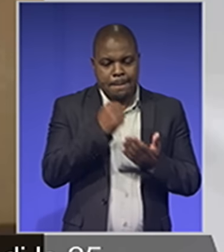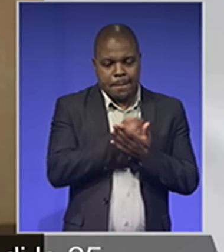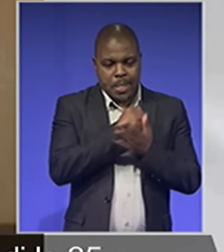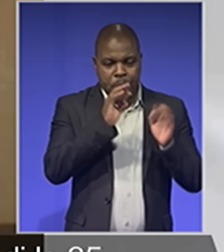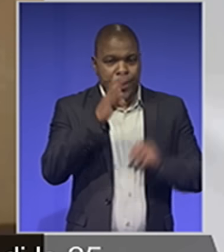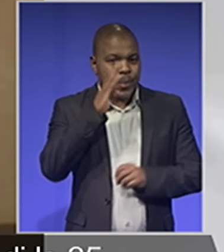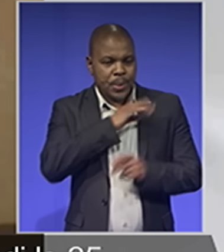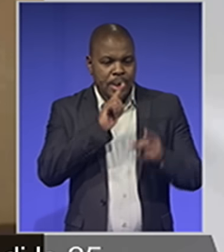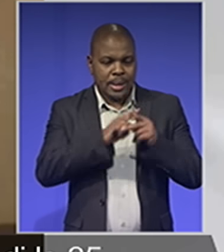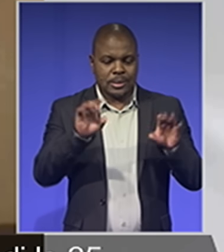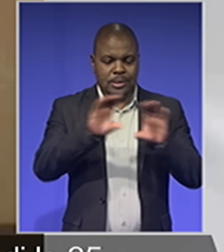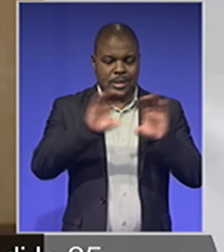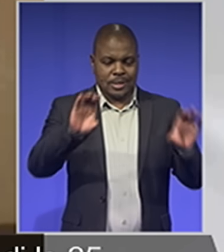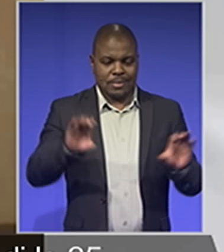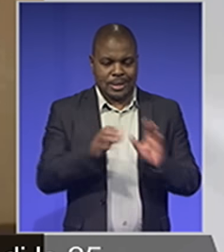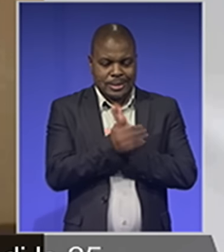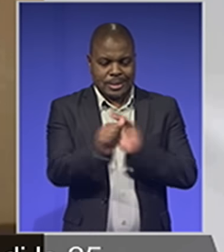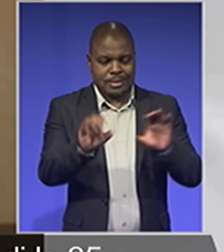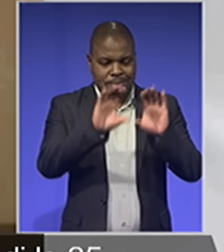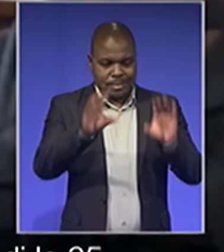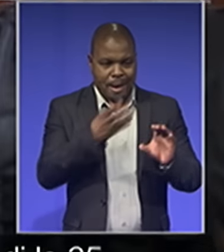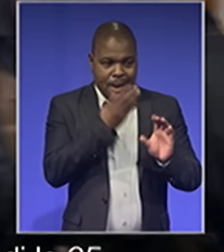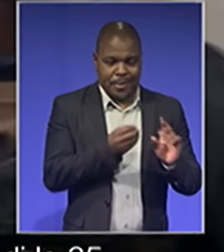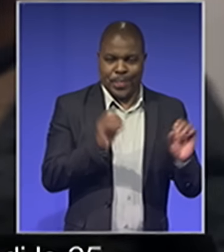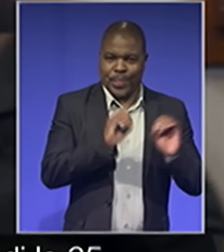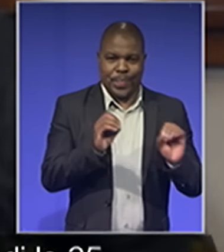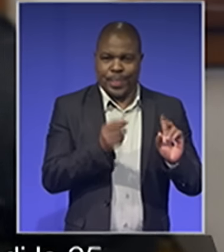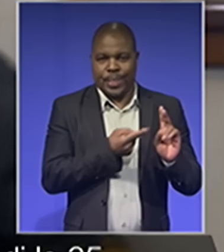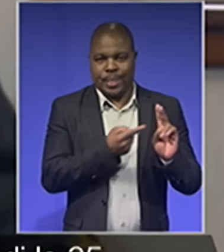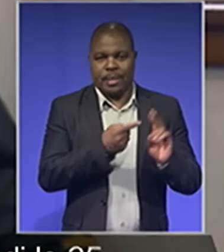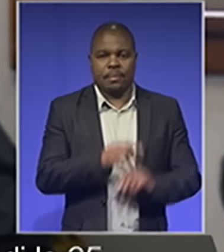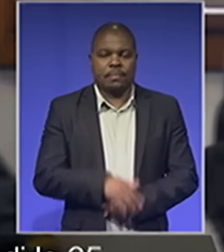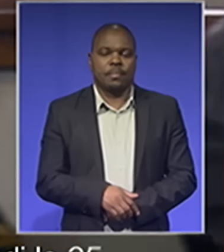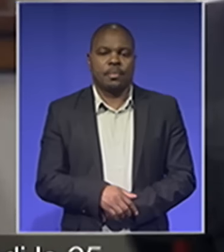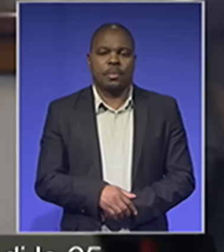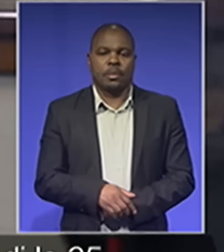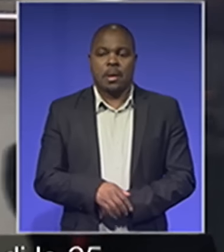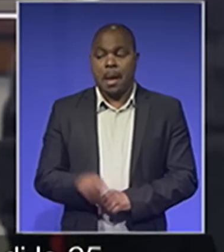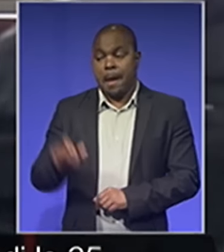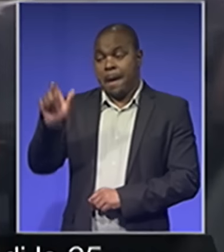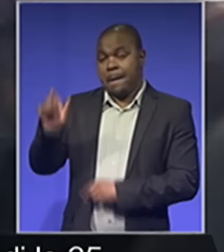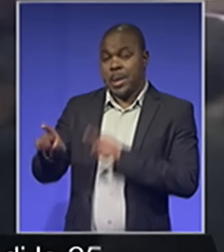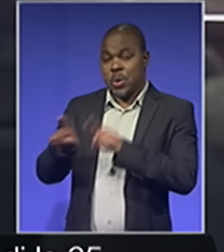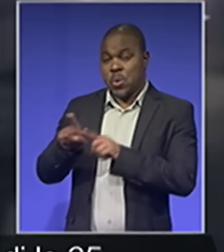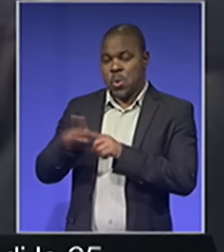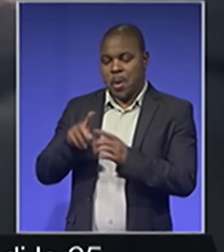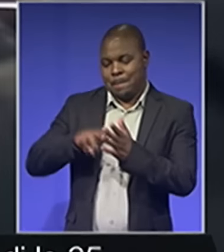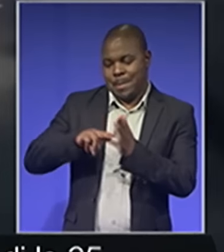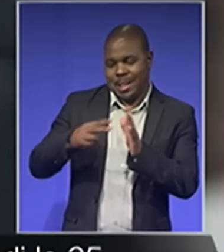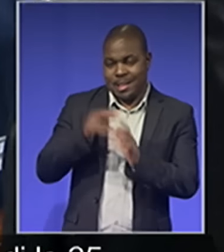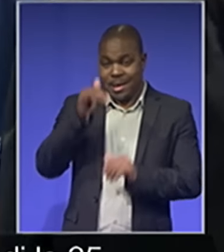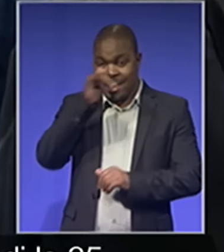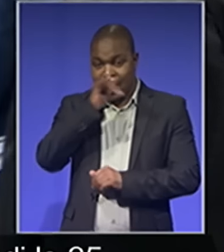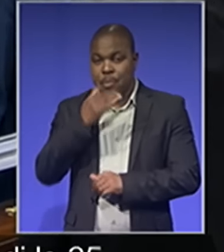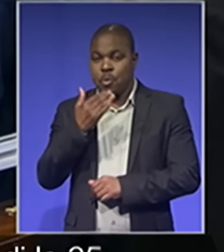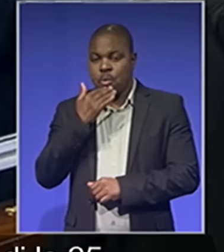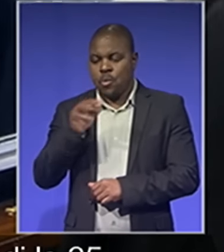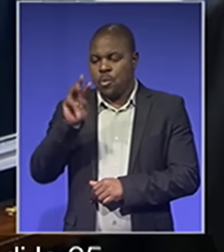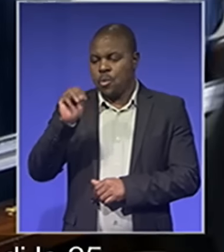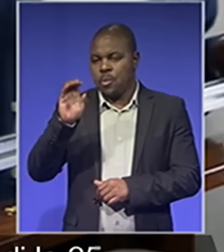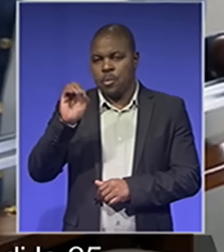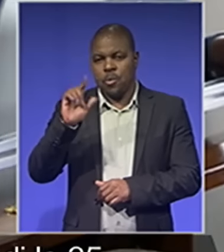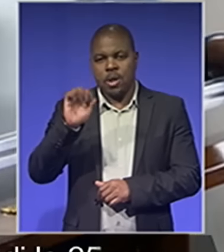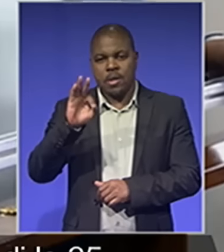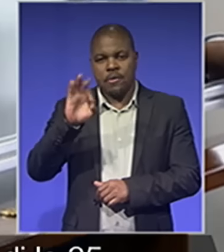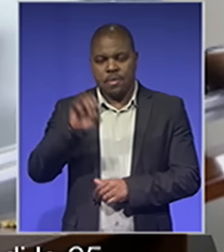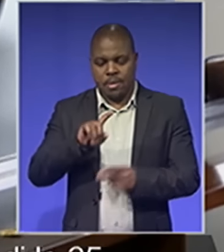competency certificate in their possession. Mologa le mena mogolo katiso molefe le